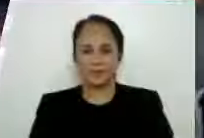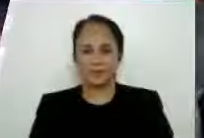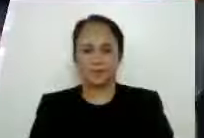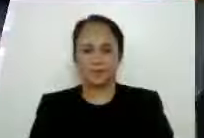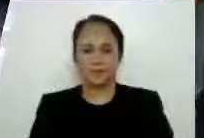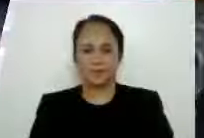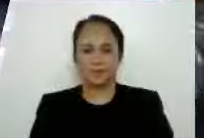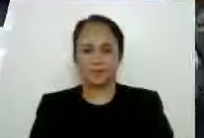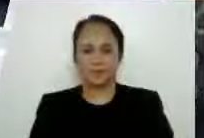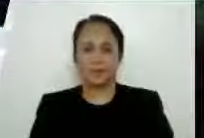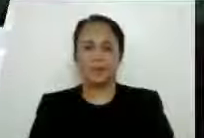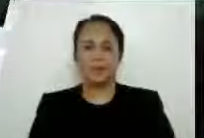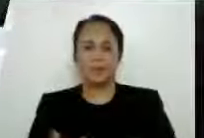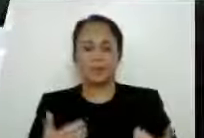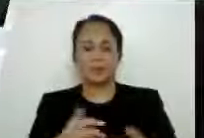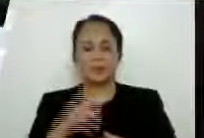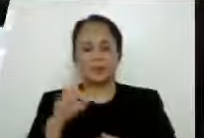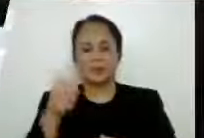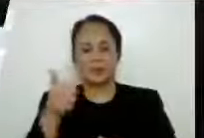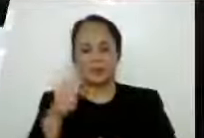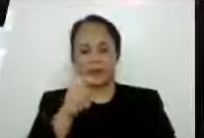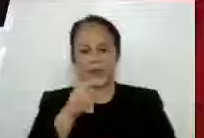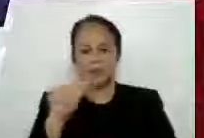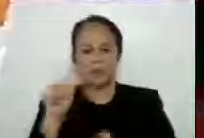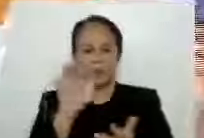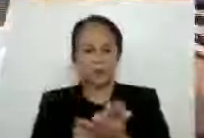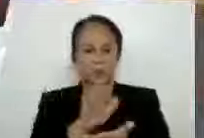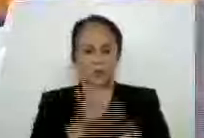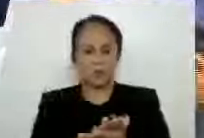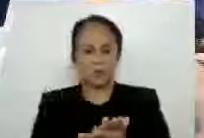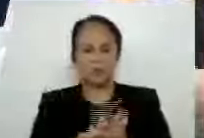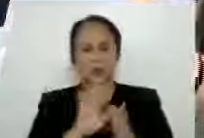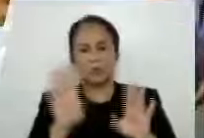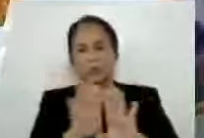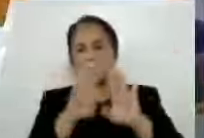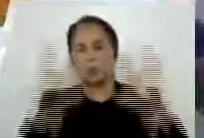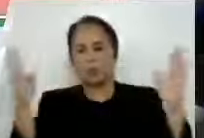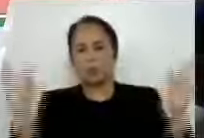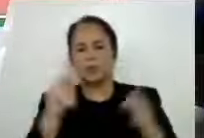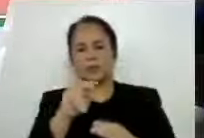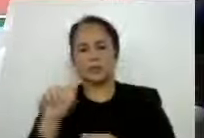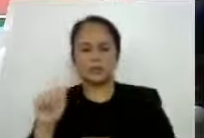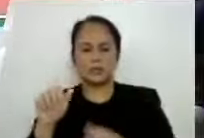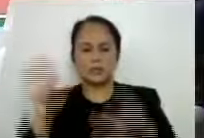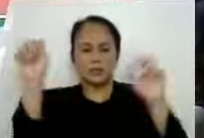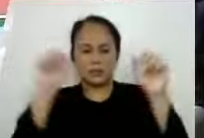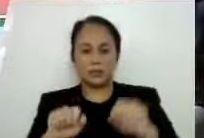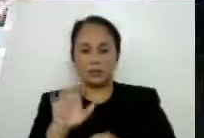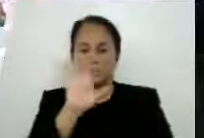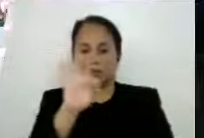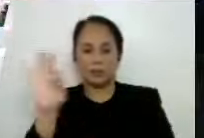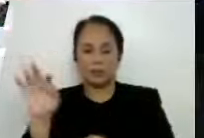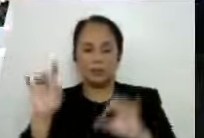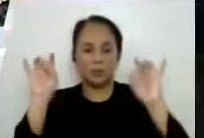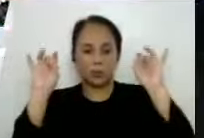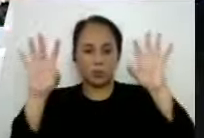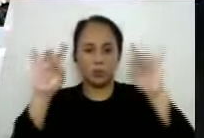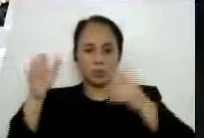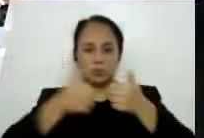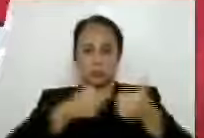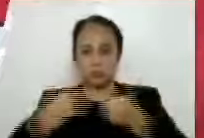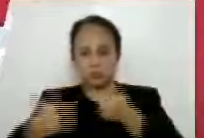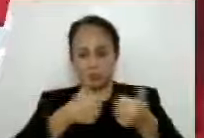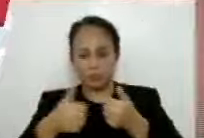Present ang 10 NCAA schools sa formal na pagbubukas ng NCAA Season 99 Volleyball Tournament. Dumalo sa